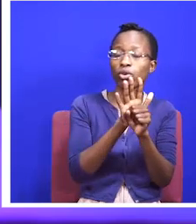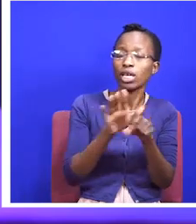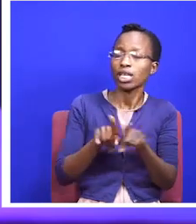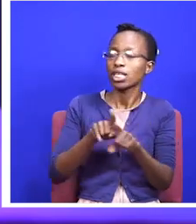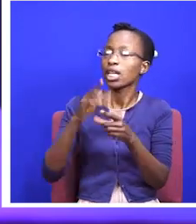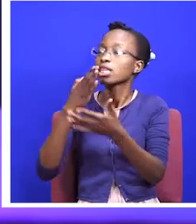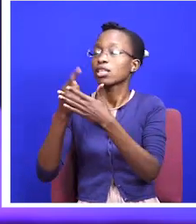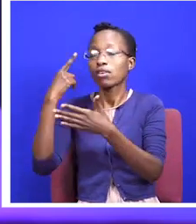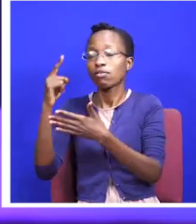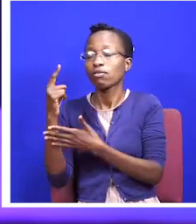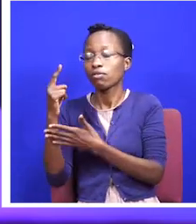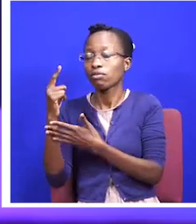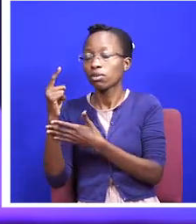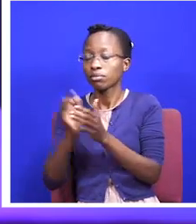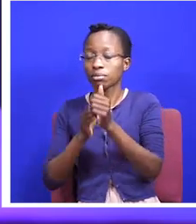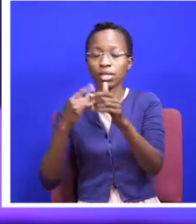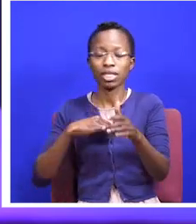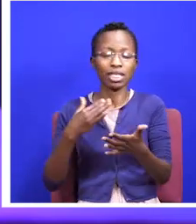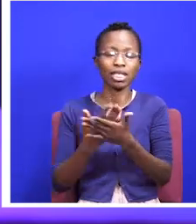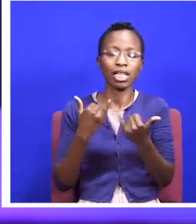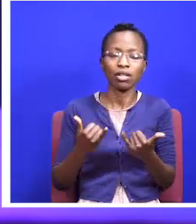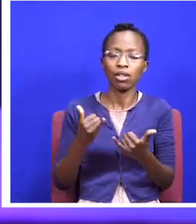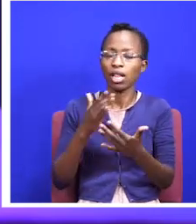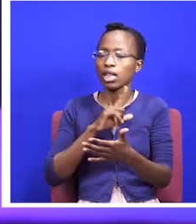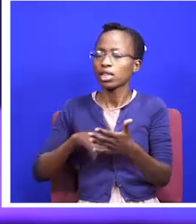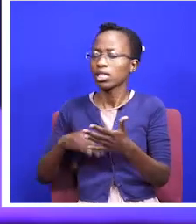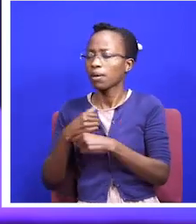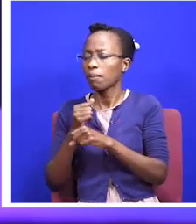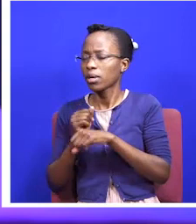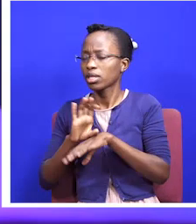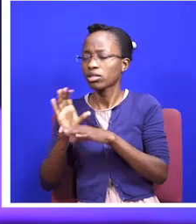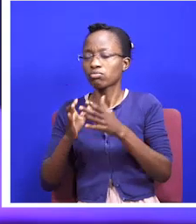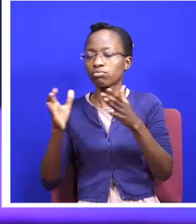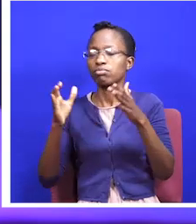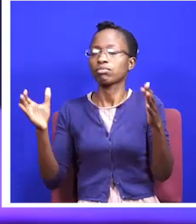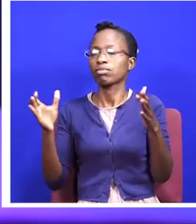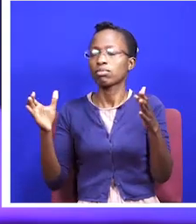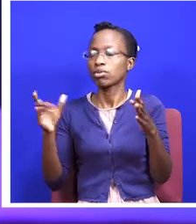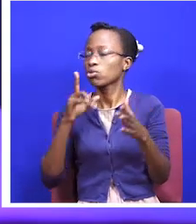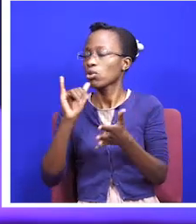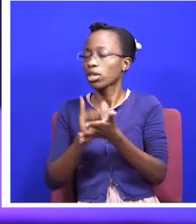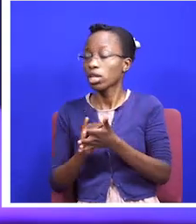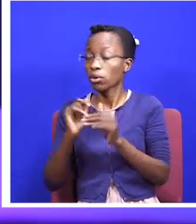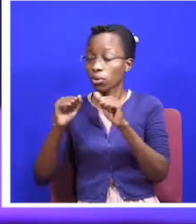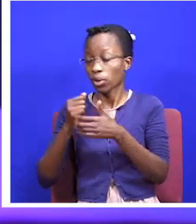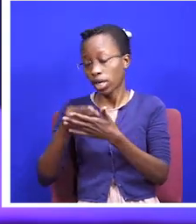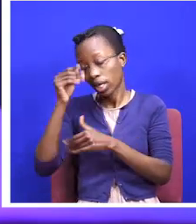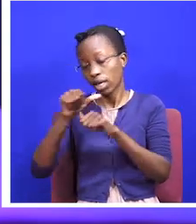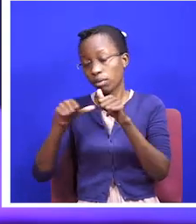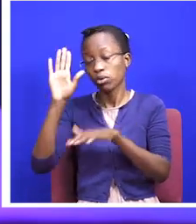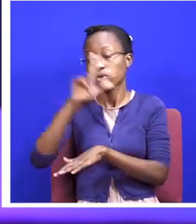also make us to be safe, oh dear Lord, from COVID. And also thank you for taking us this far, dear Lord. May you make the church to